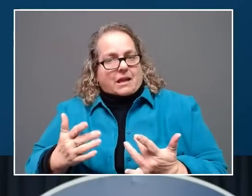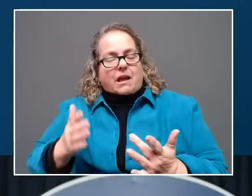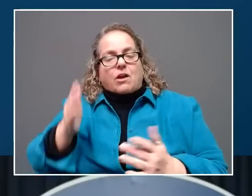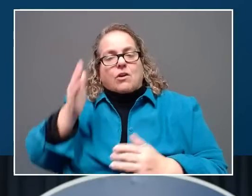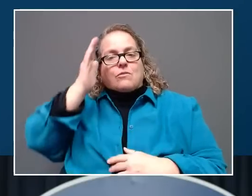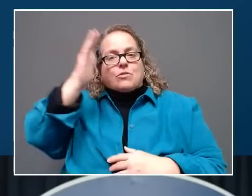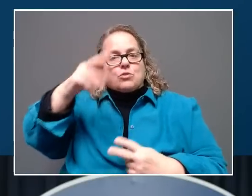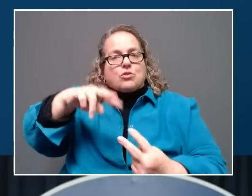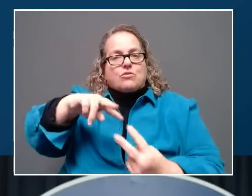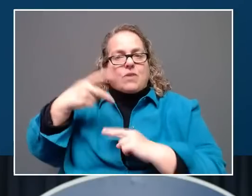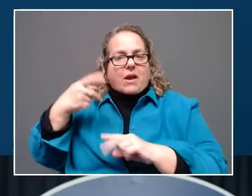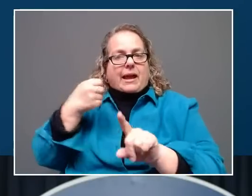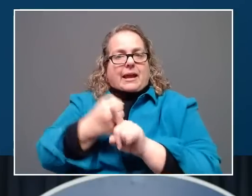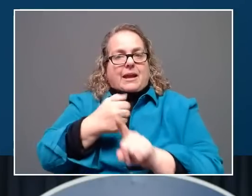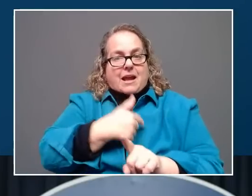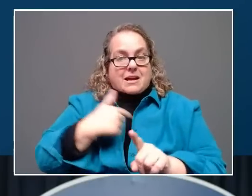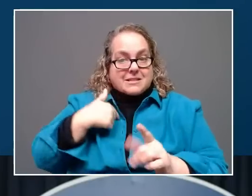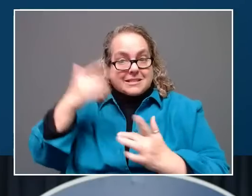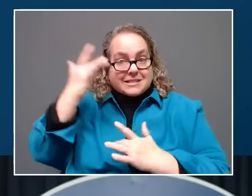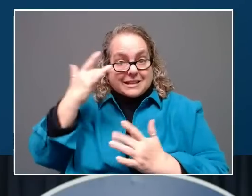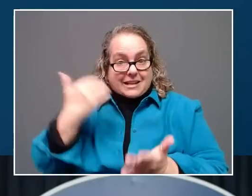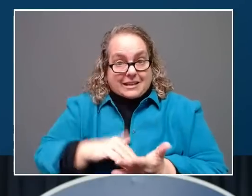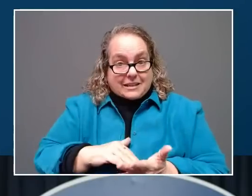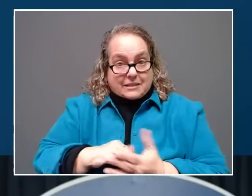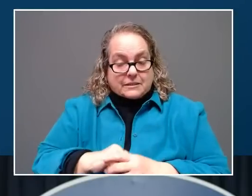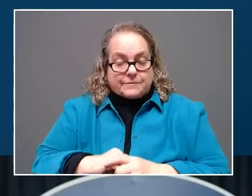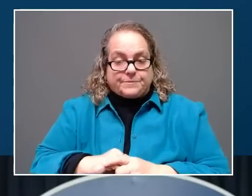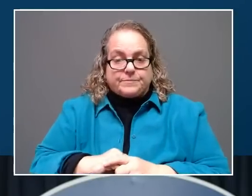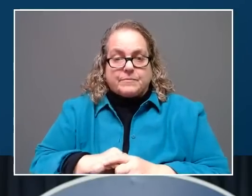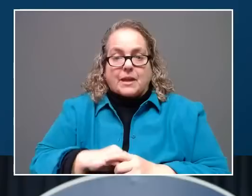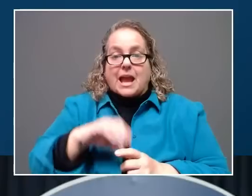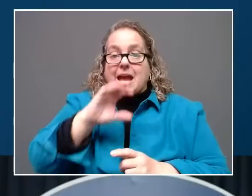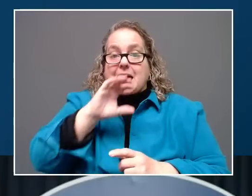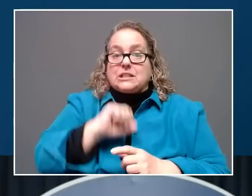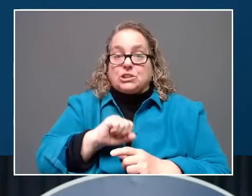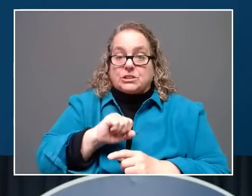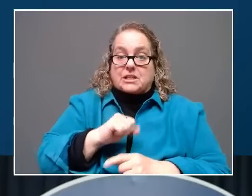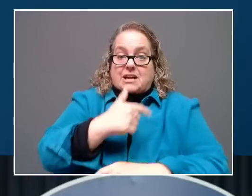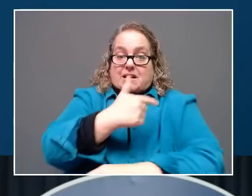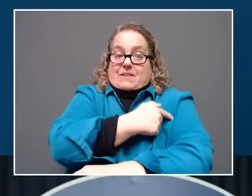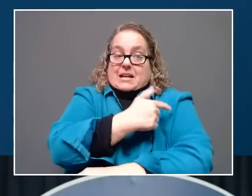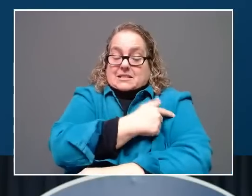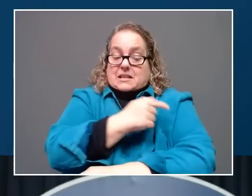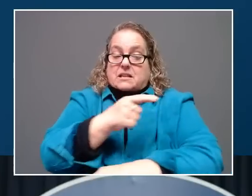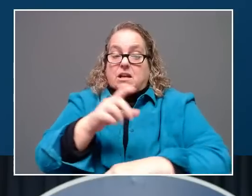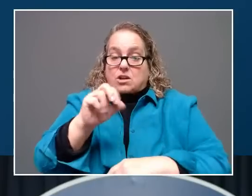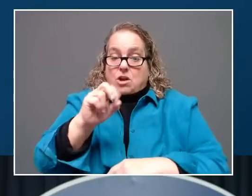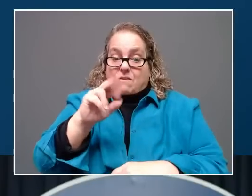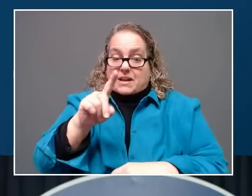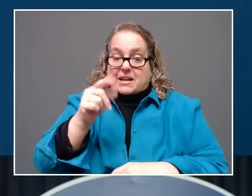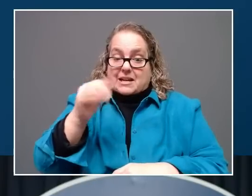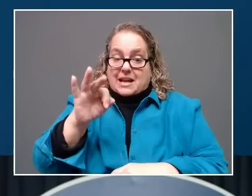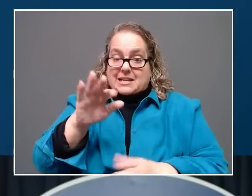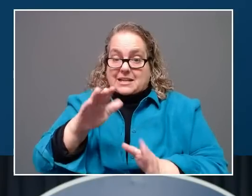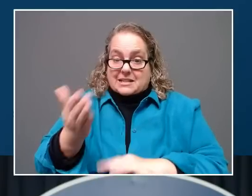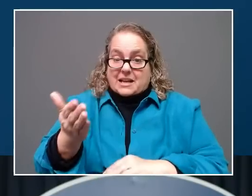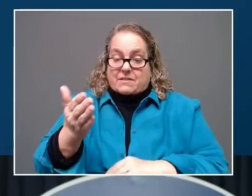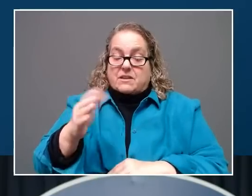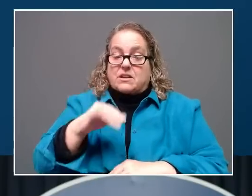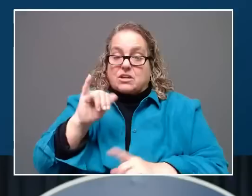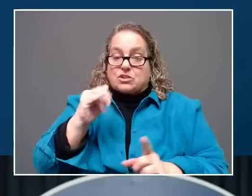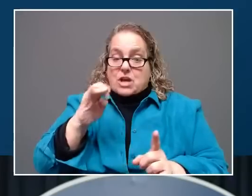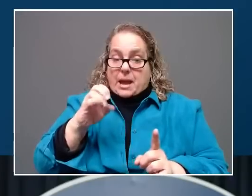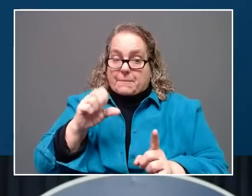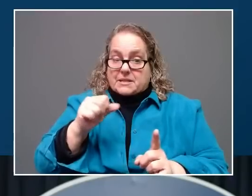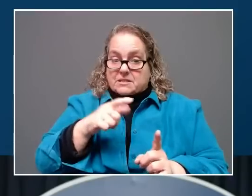us. Age and vaccine status of COVID-19 deaths, James, just wanted to